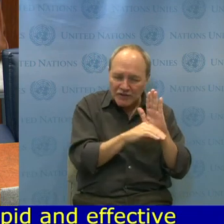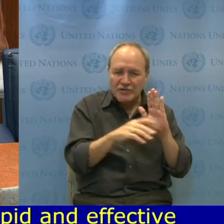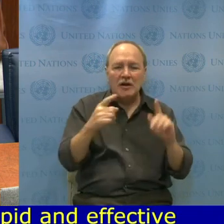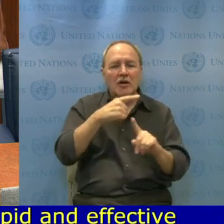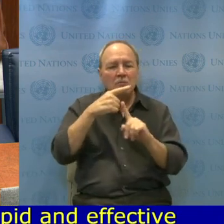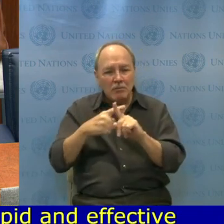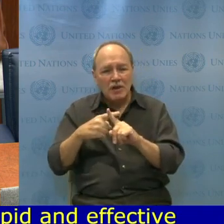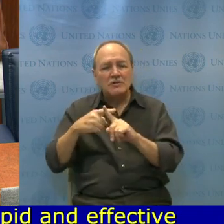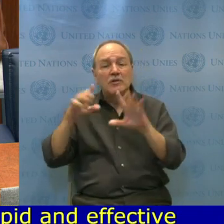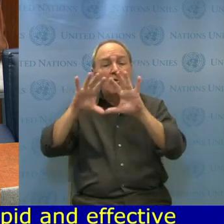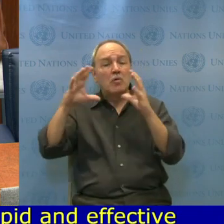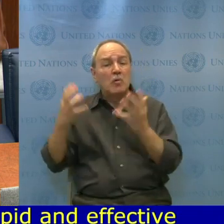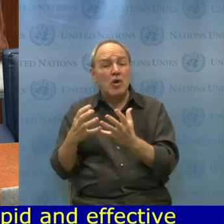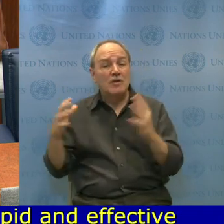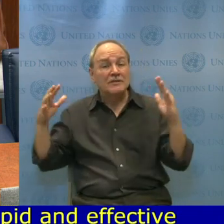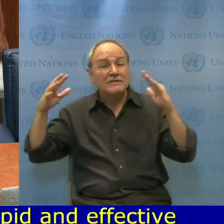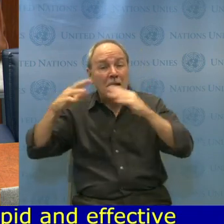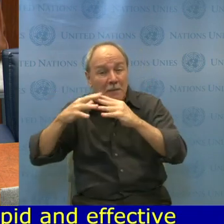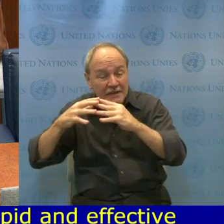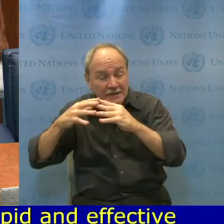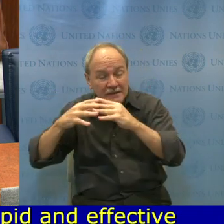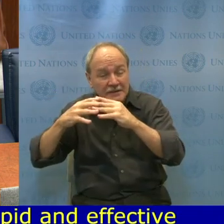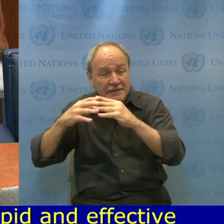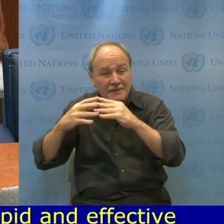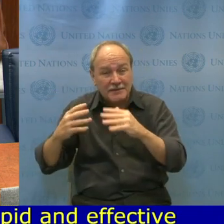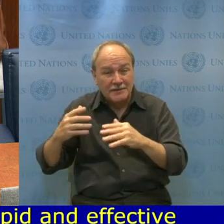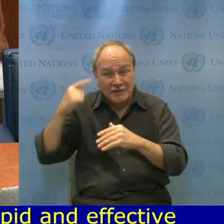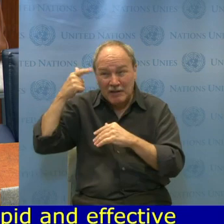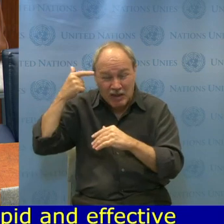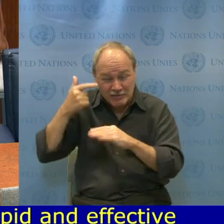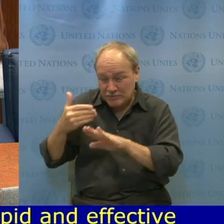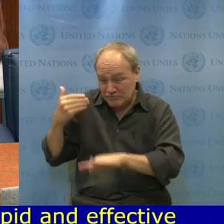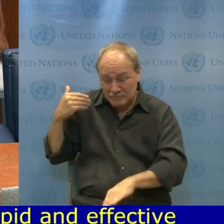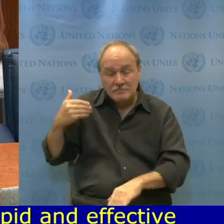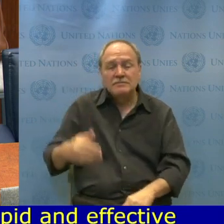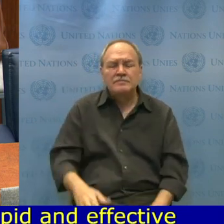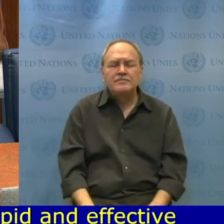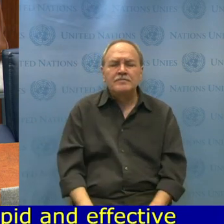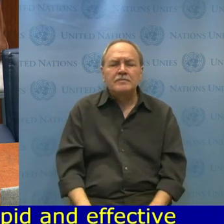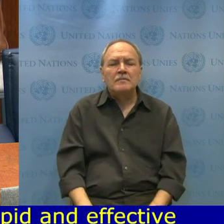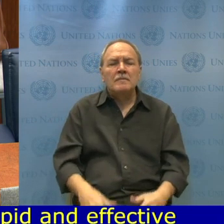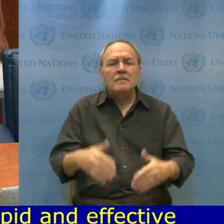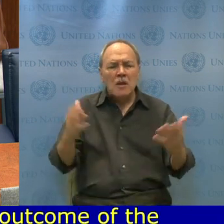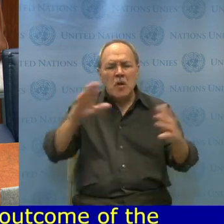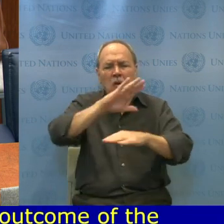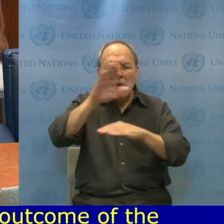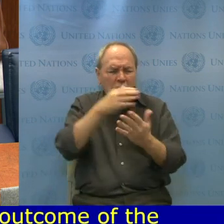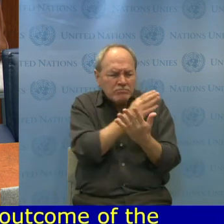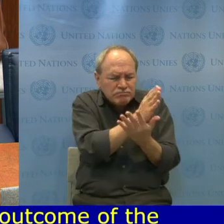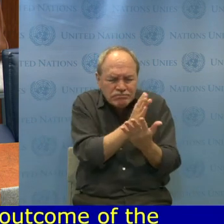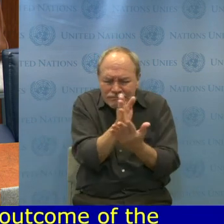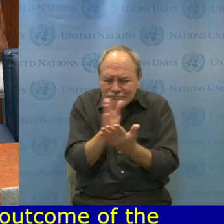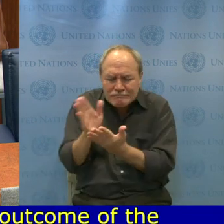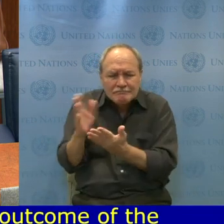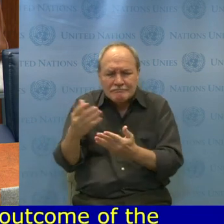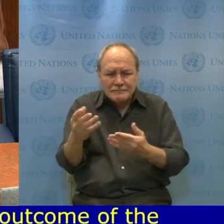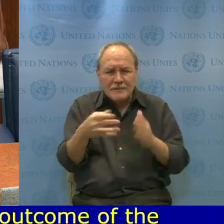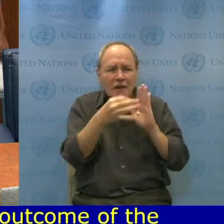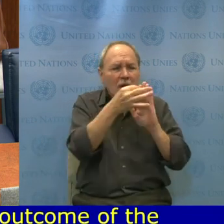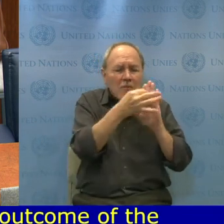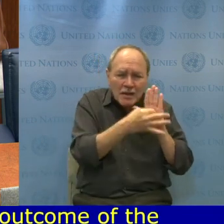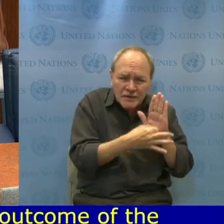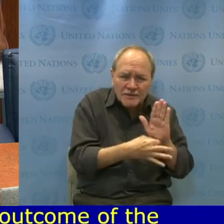dealing with inequality in all realms, adopting inclusive policies, be they